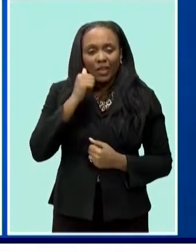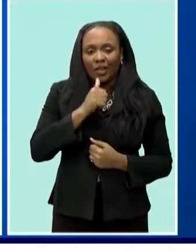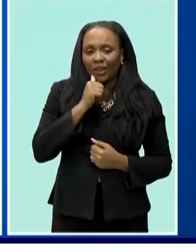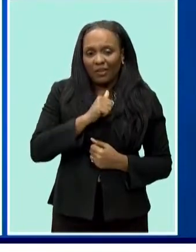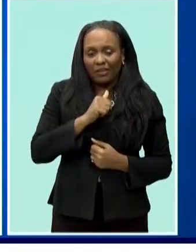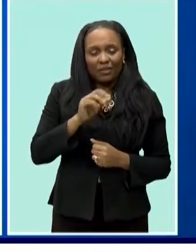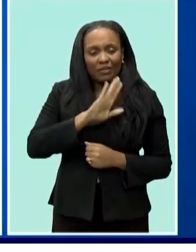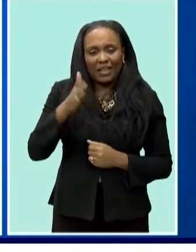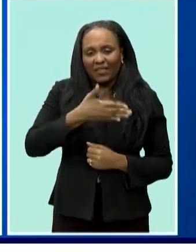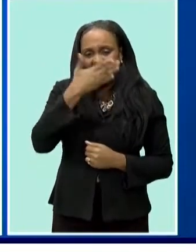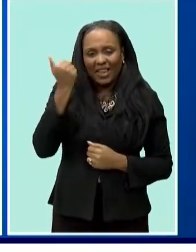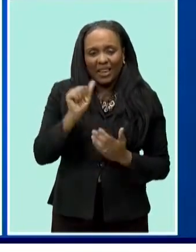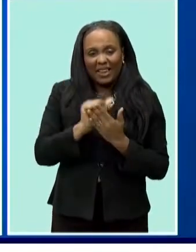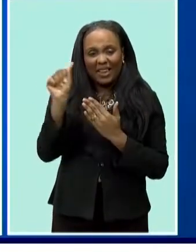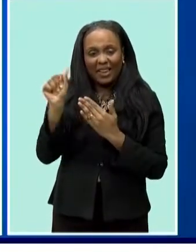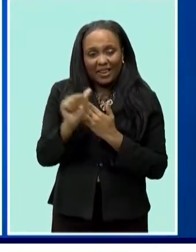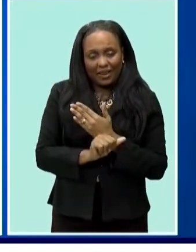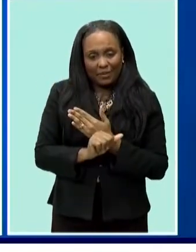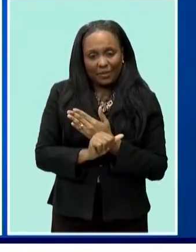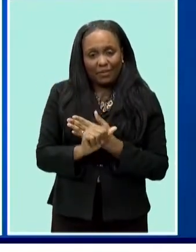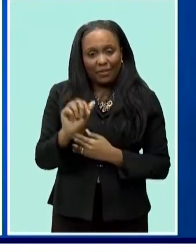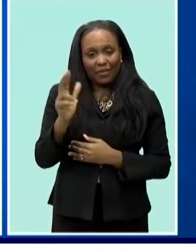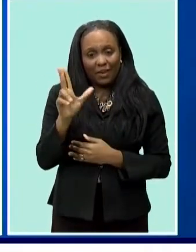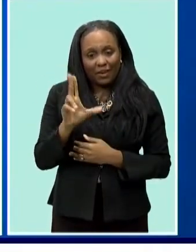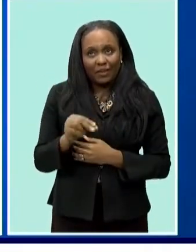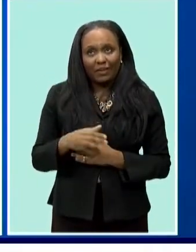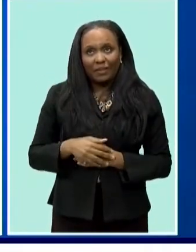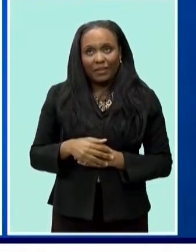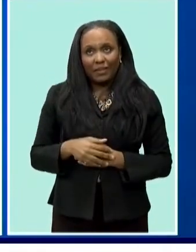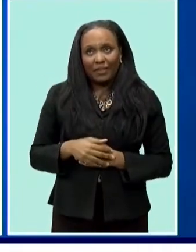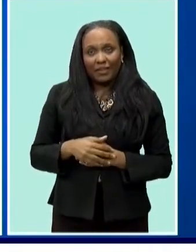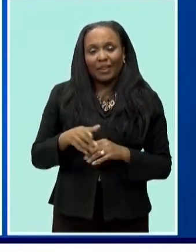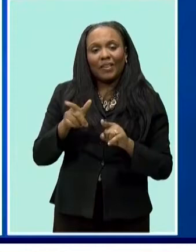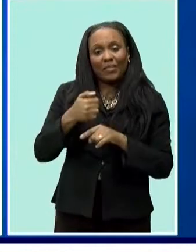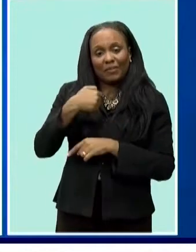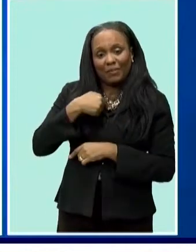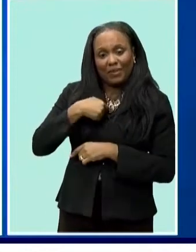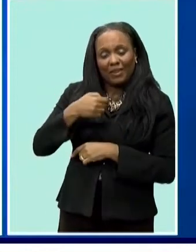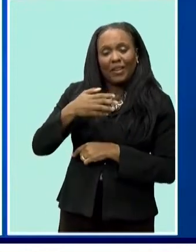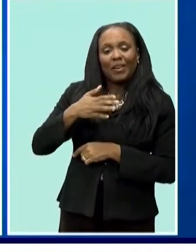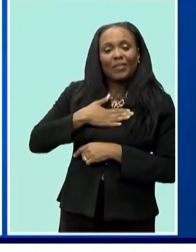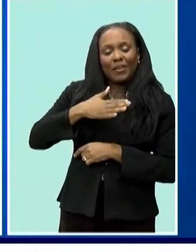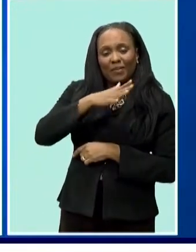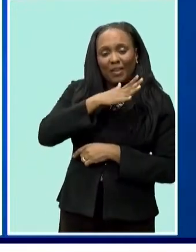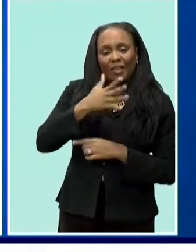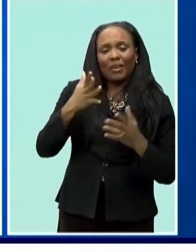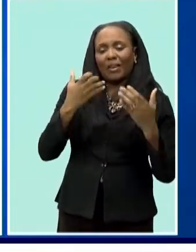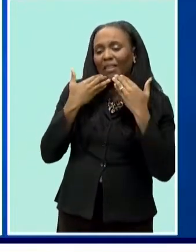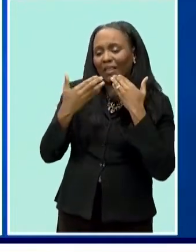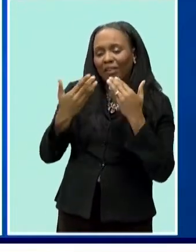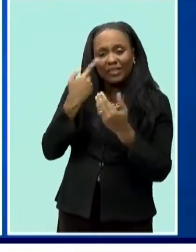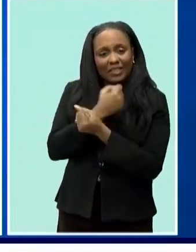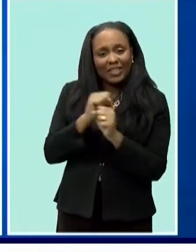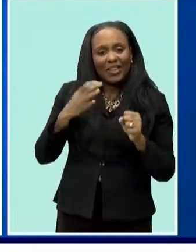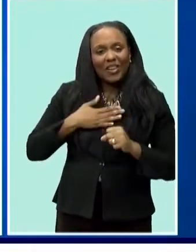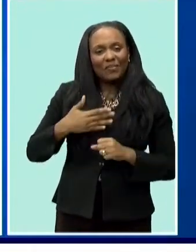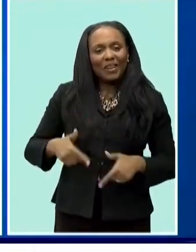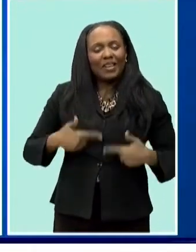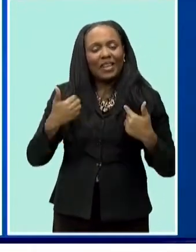never forget. On behalf of my mother and I just want to say thank you for saving my life and keep up the good